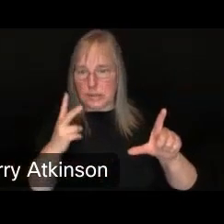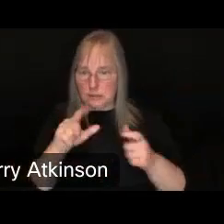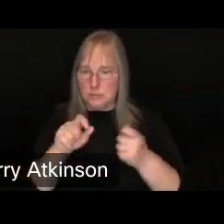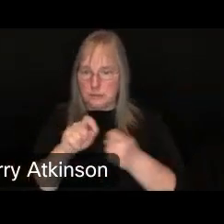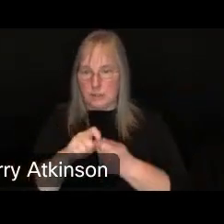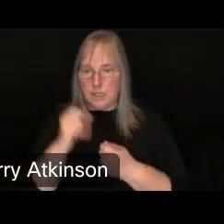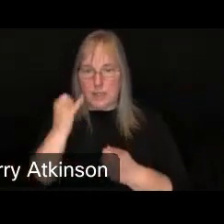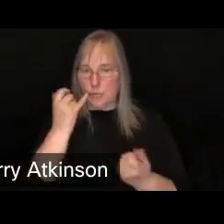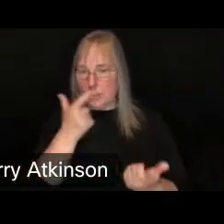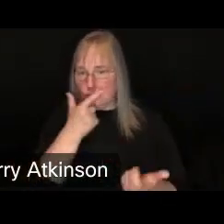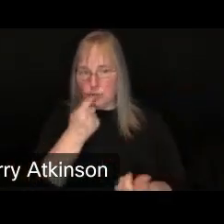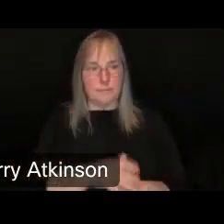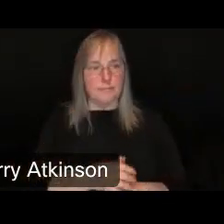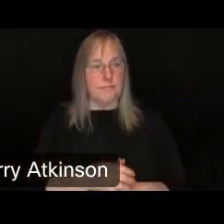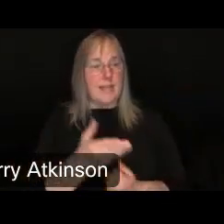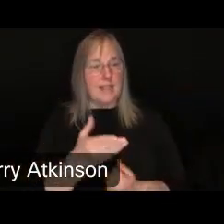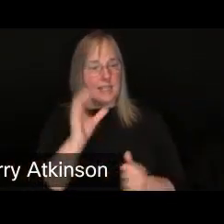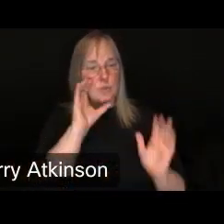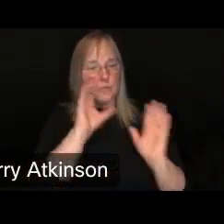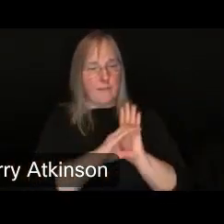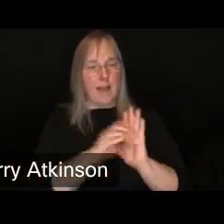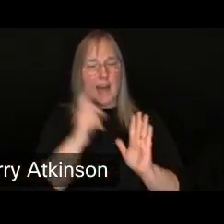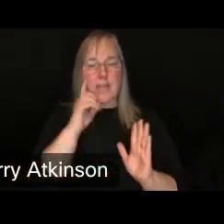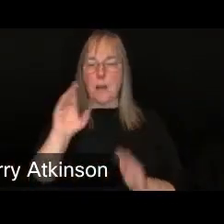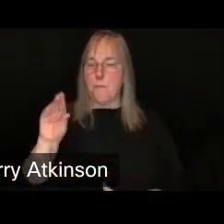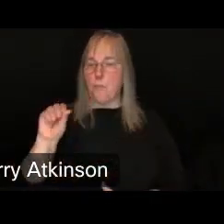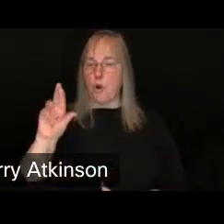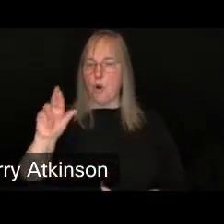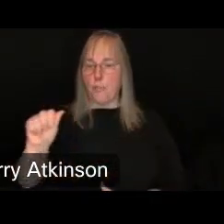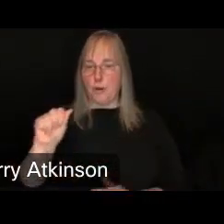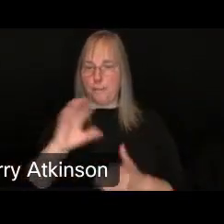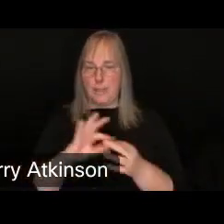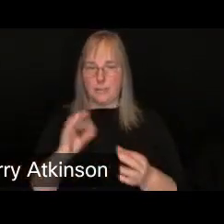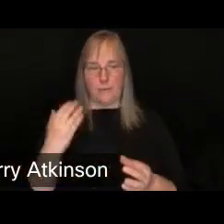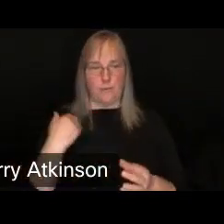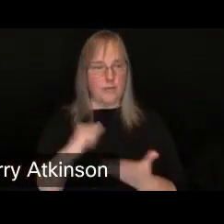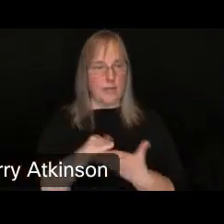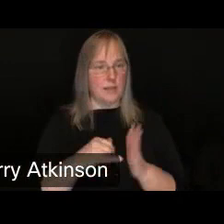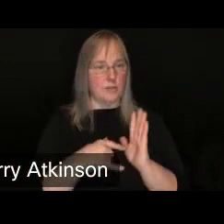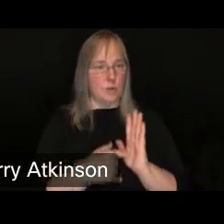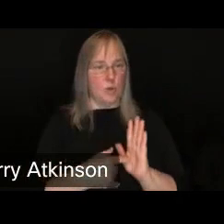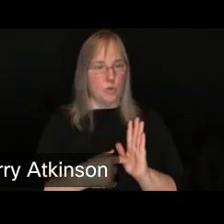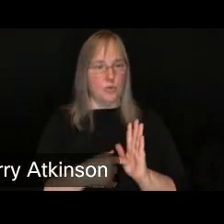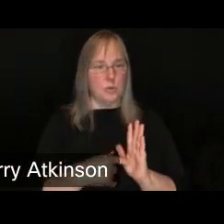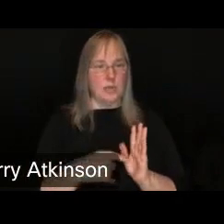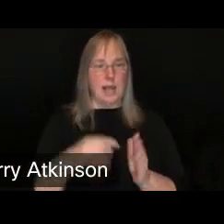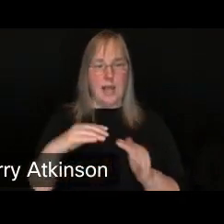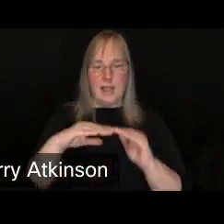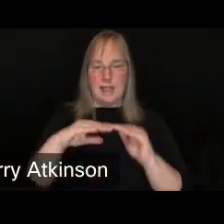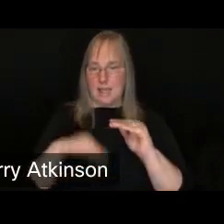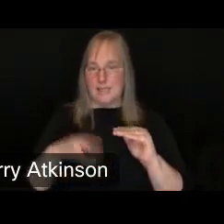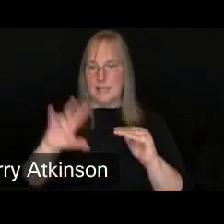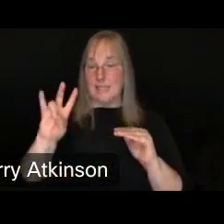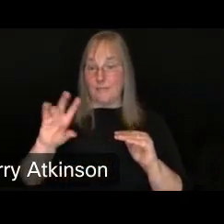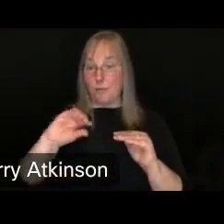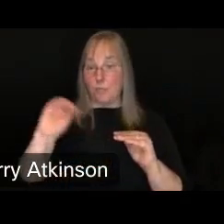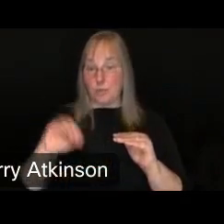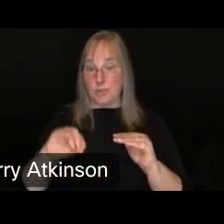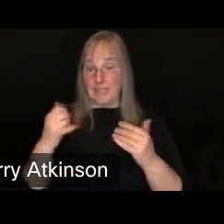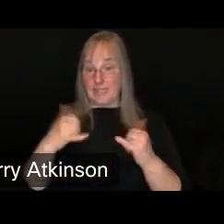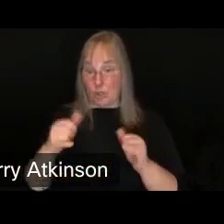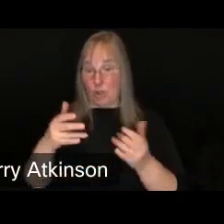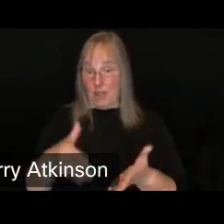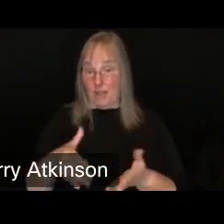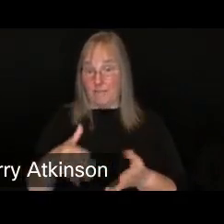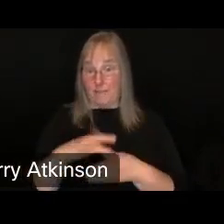This is the graph I think Barbara mentioned earlier that was showing like less than 7% still left there. Later,